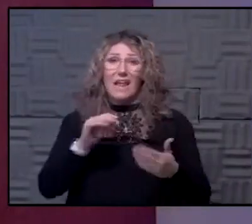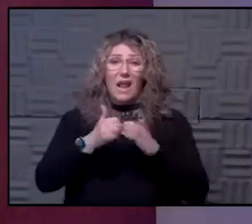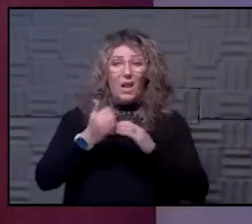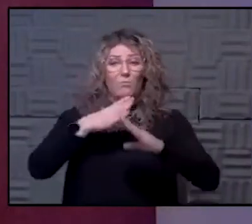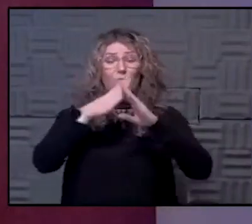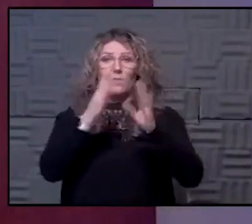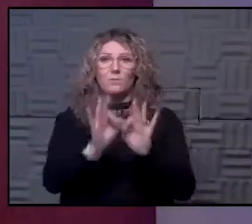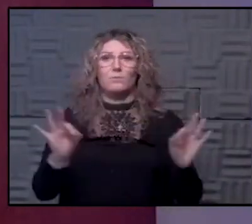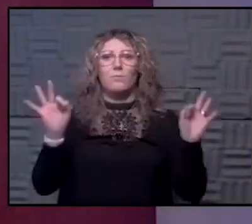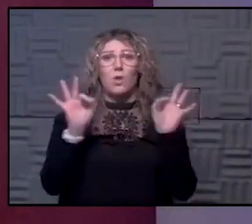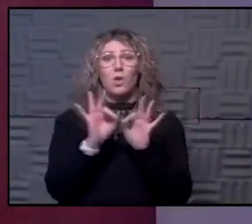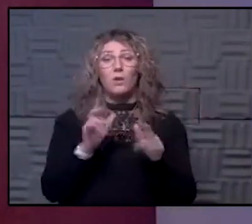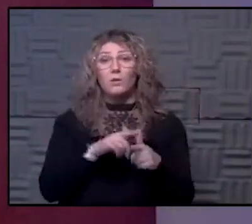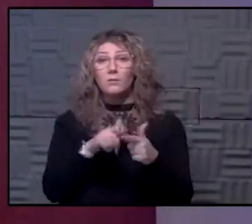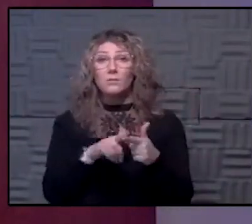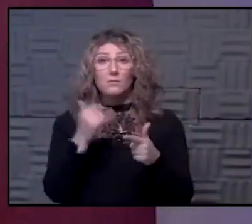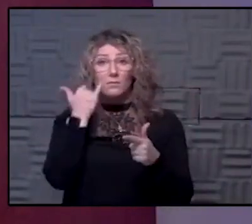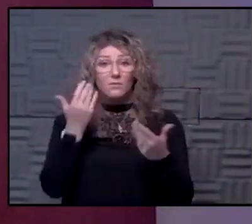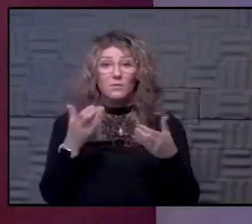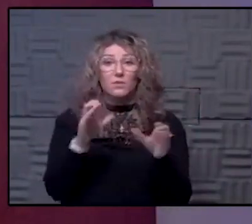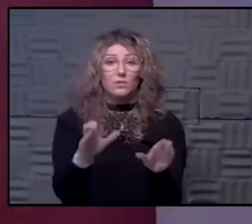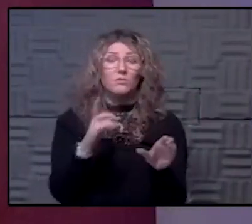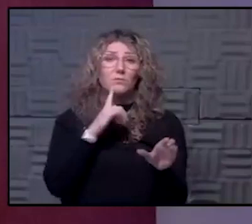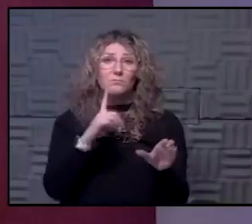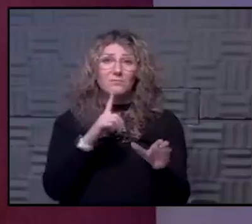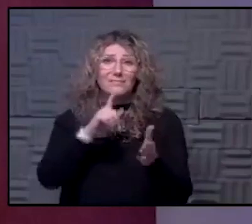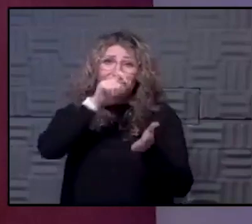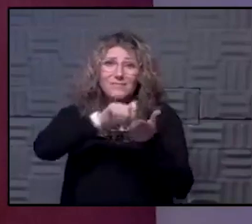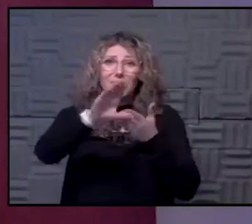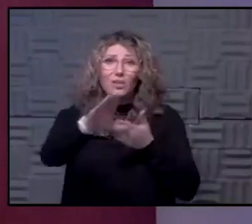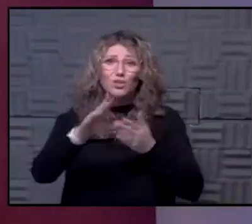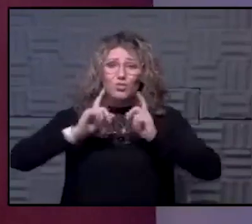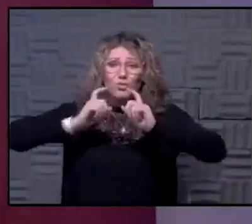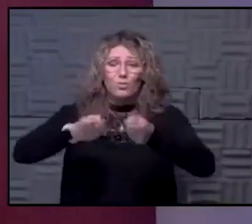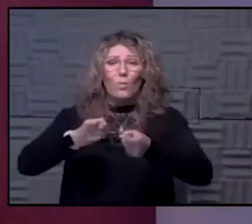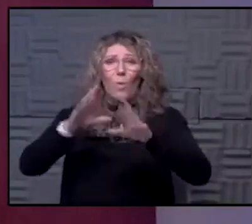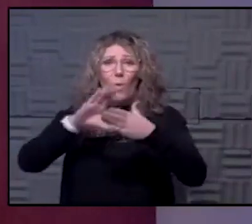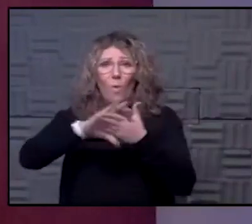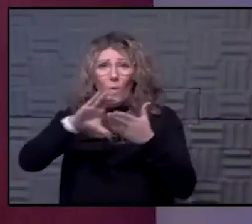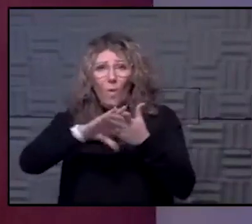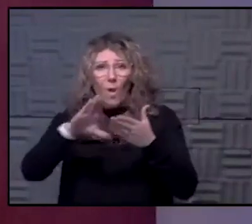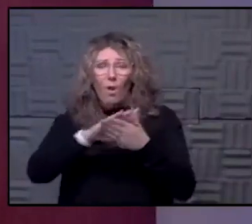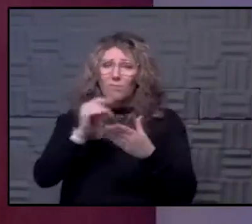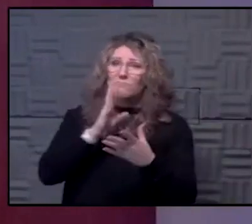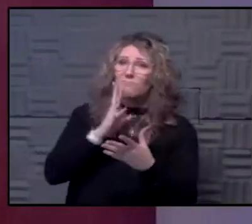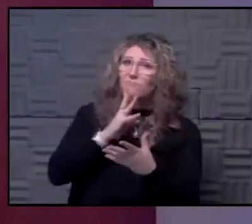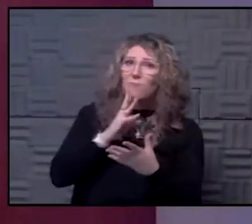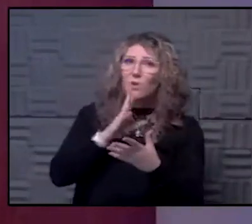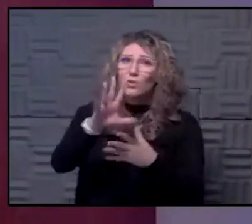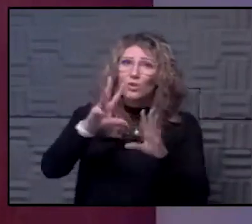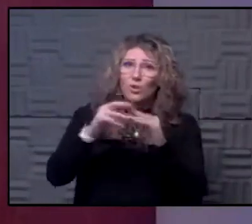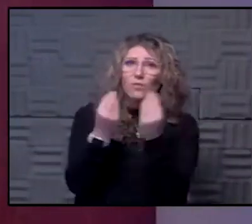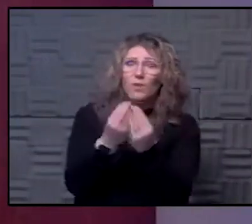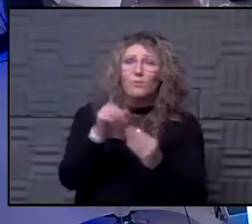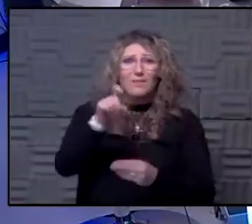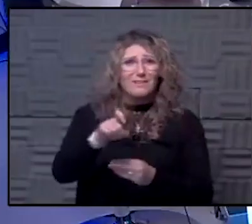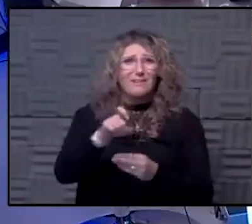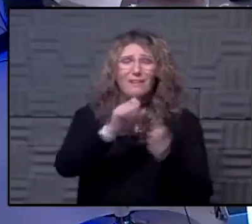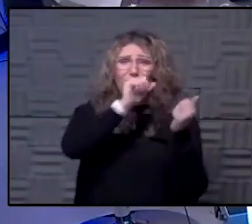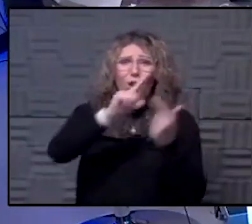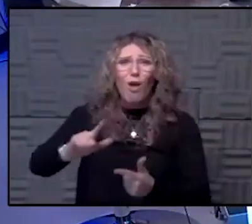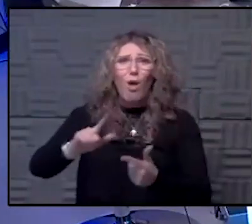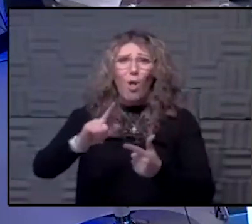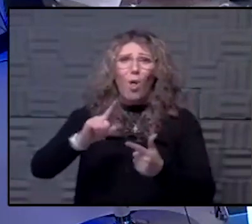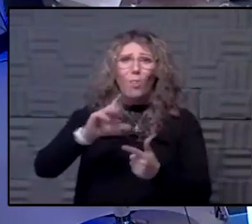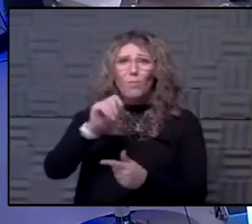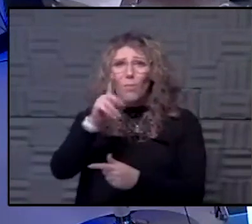important. And then if you have a chance, sign your donor card, talk to your family about donation. We need all the organ donors we can get.